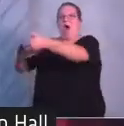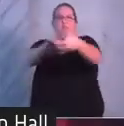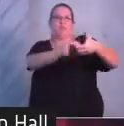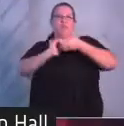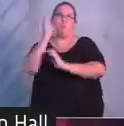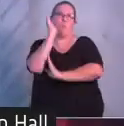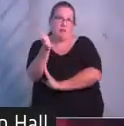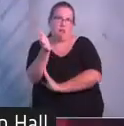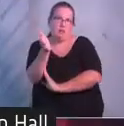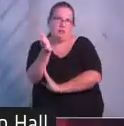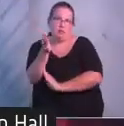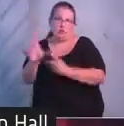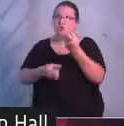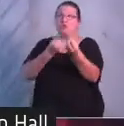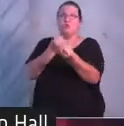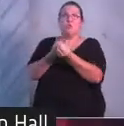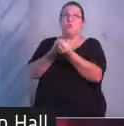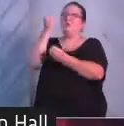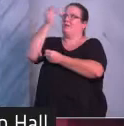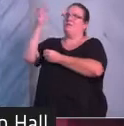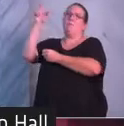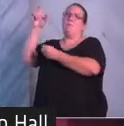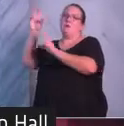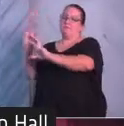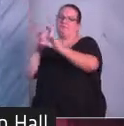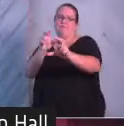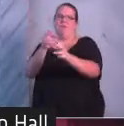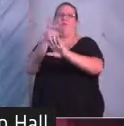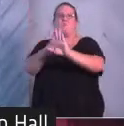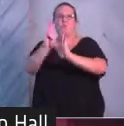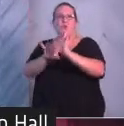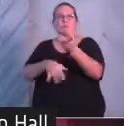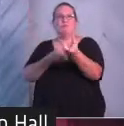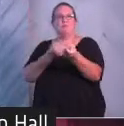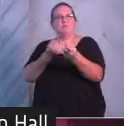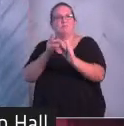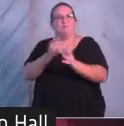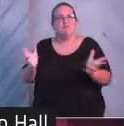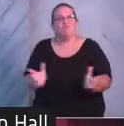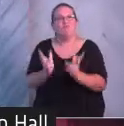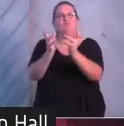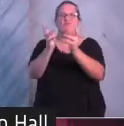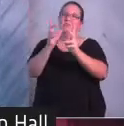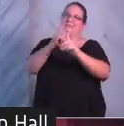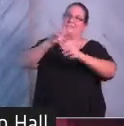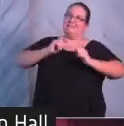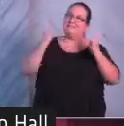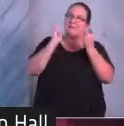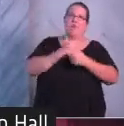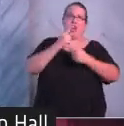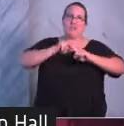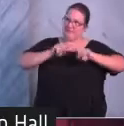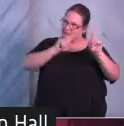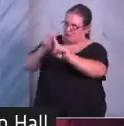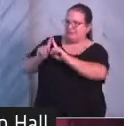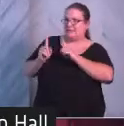such initiatives, the government needs to continue to invest in programs that allow us not only to celebrate our unique global differences, but allow